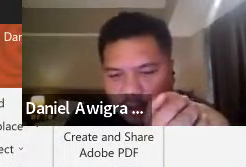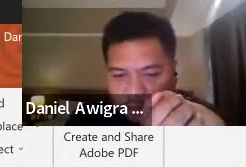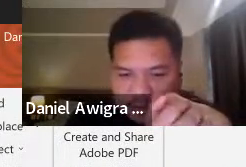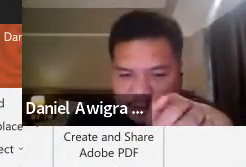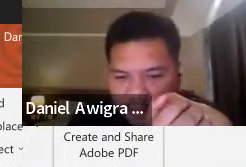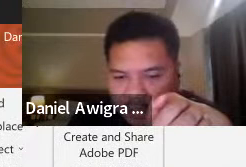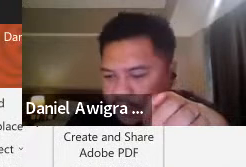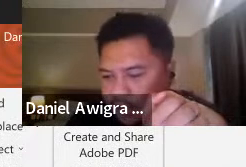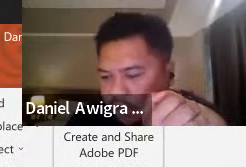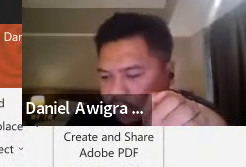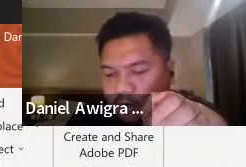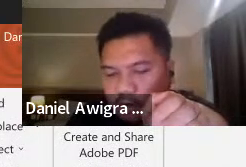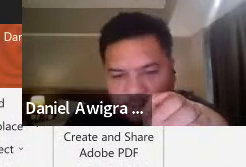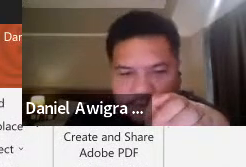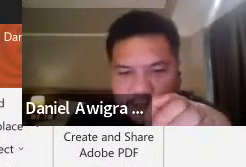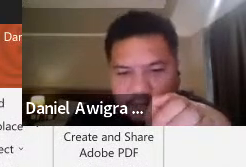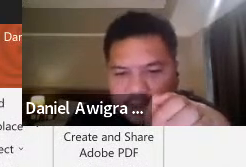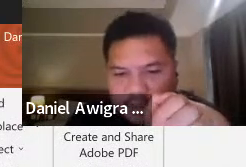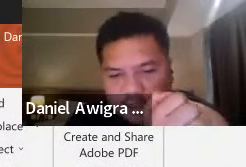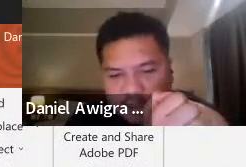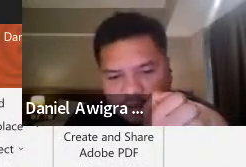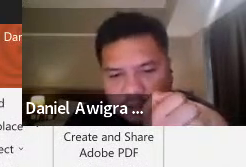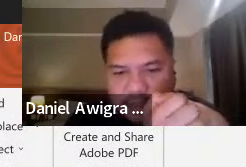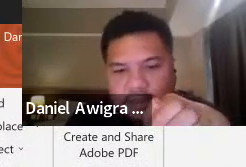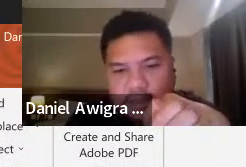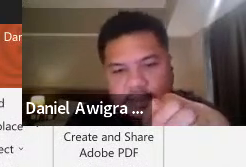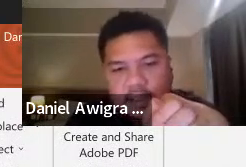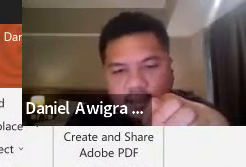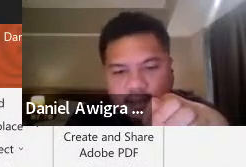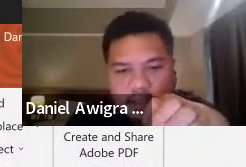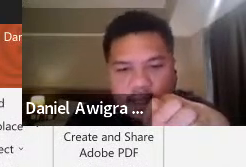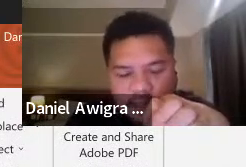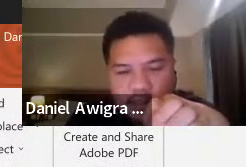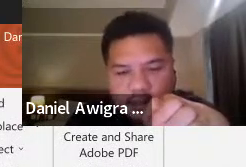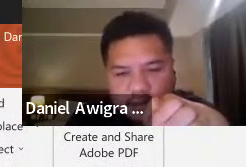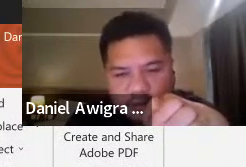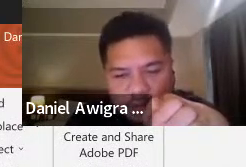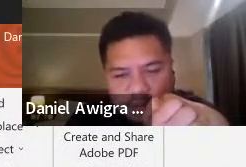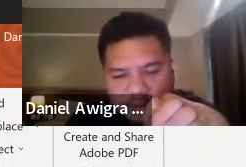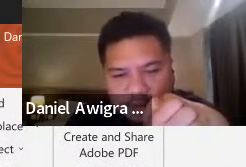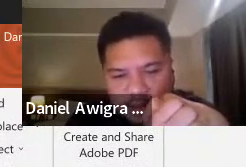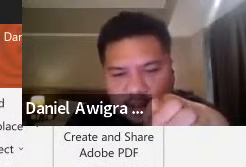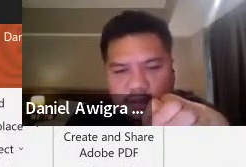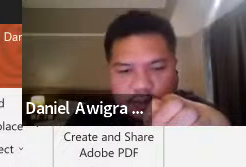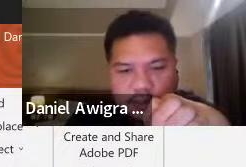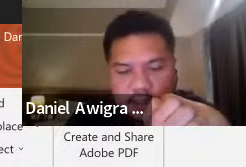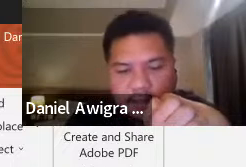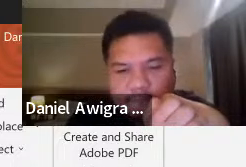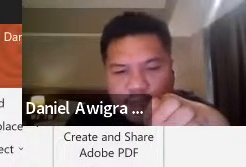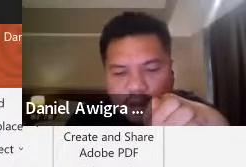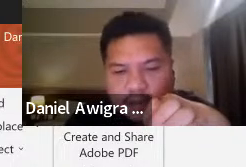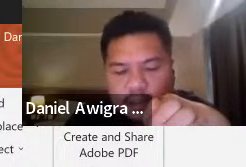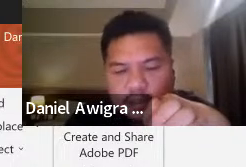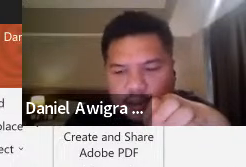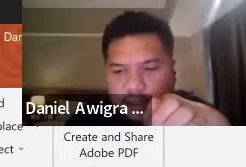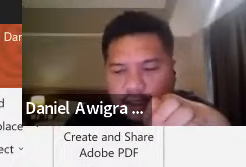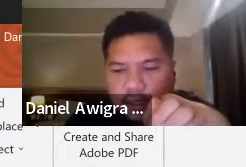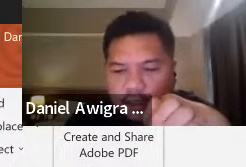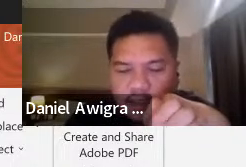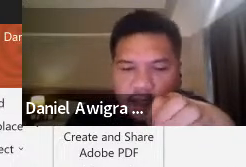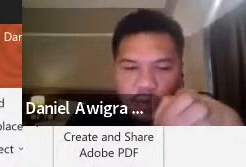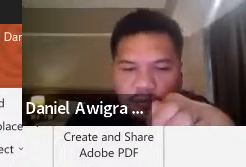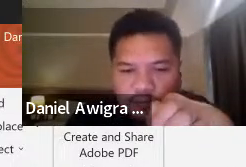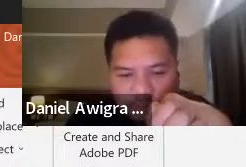own investigation or fact-finding mission on some cases. So then I think it's so much necessary to really not just